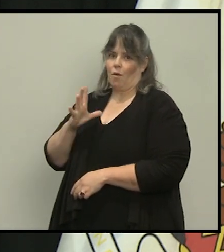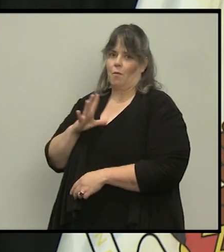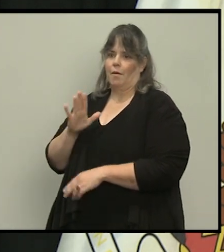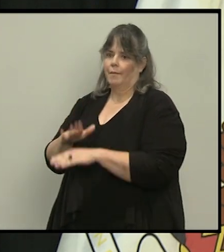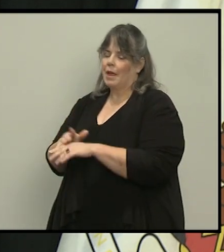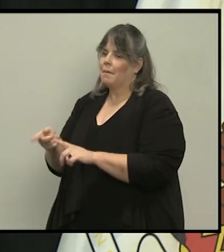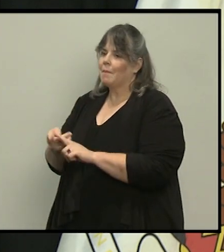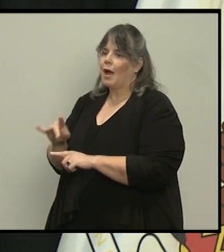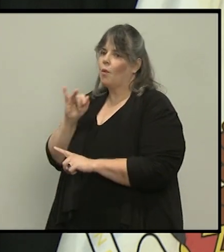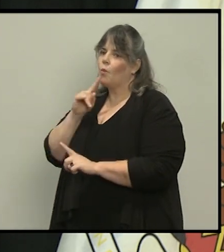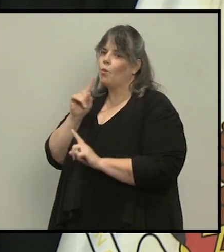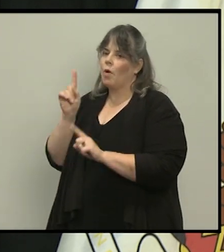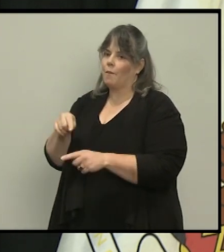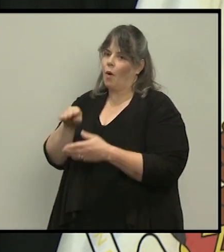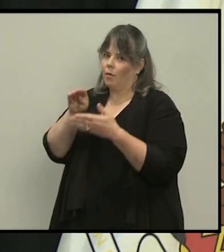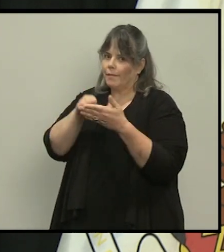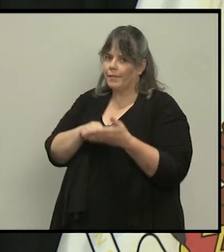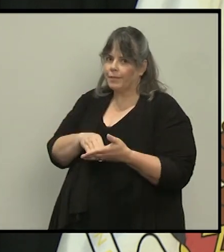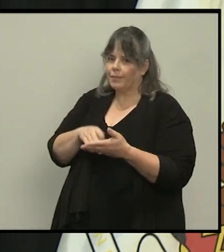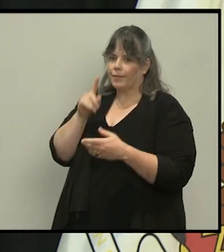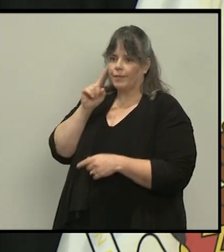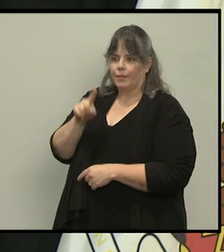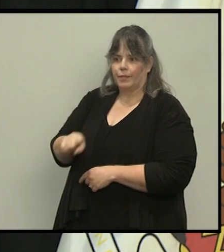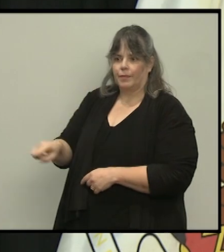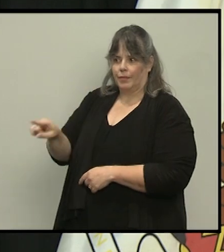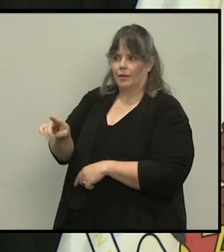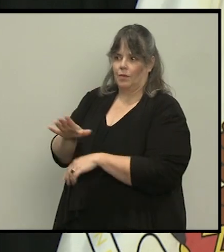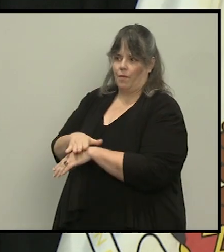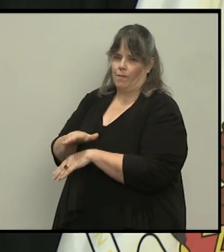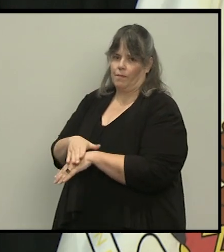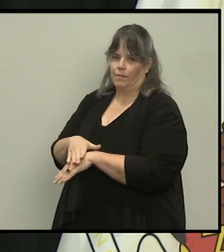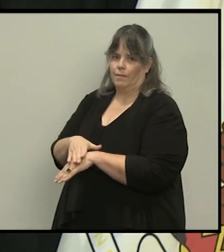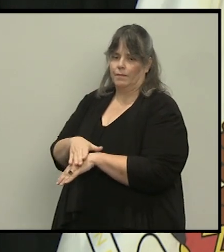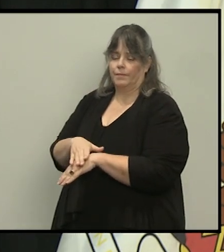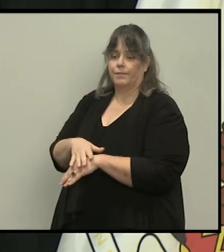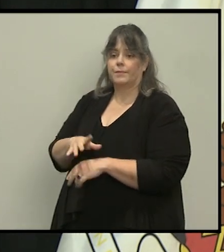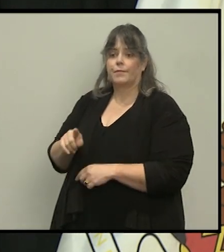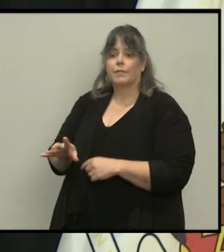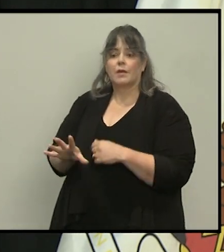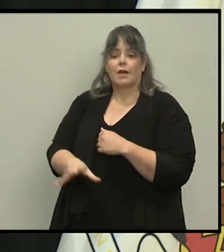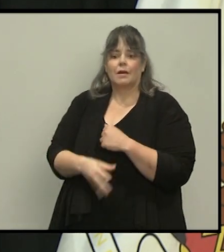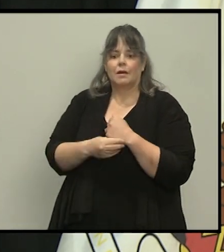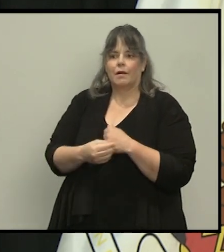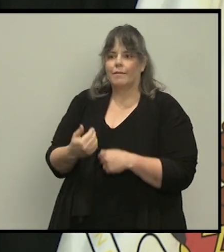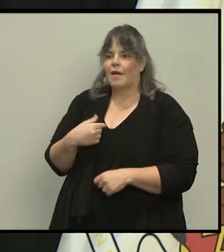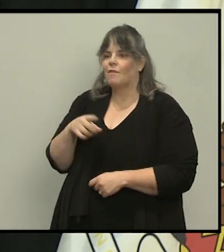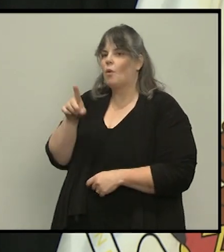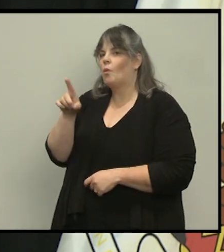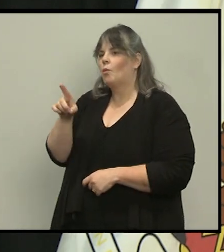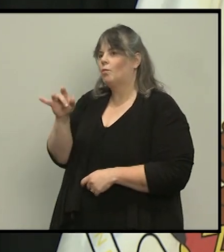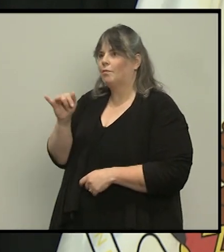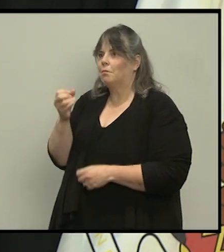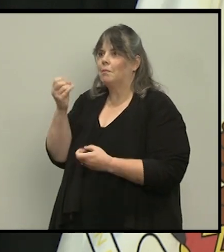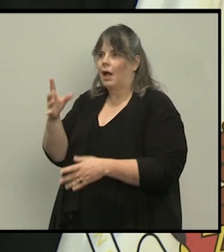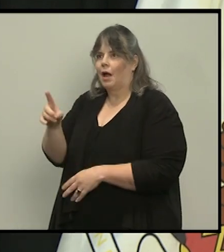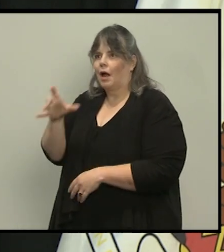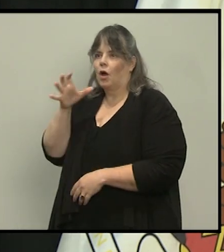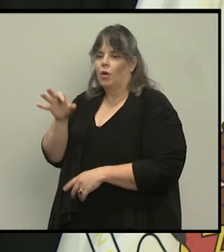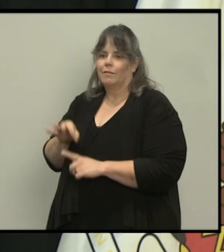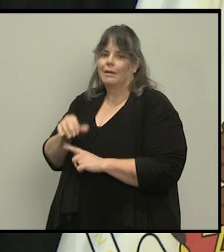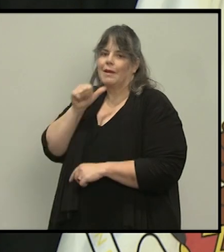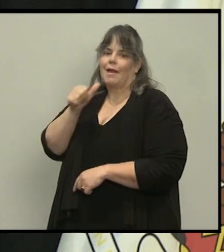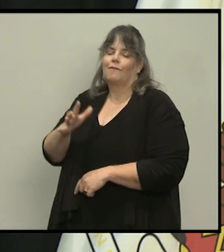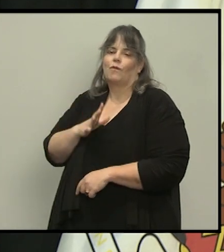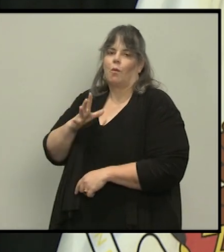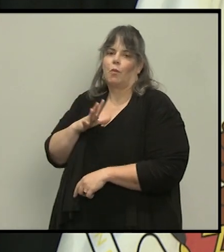incident report has been taken for those particular admonishments. In addition to that, we've had hundreds of informal warnings, as we mentioned in the past